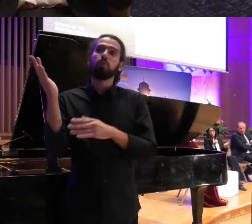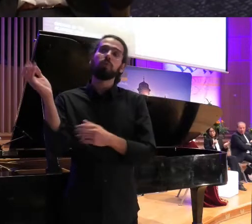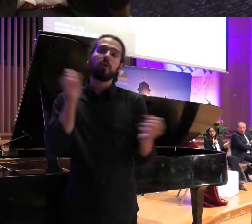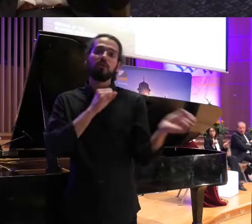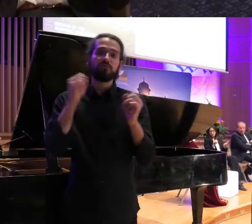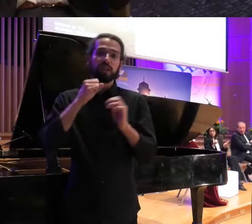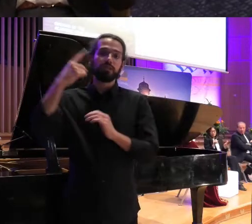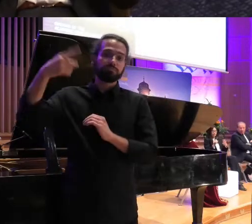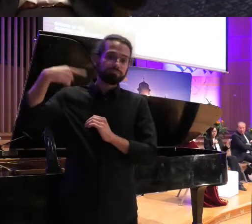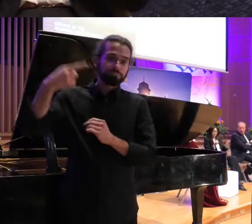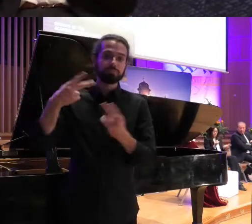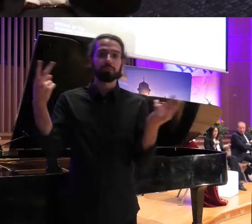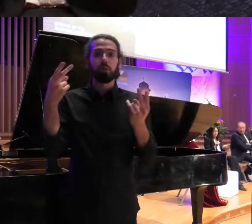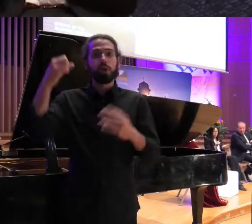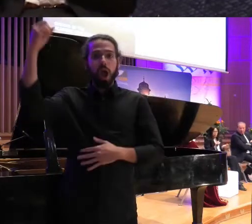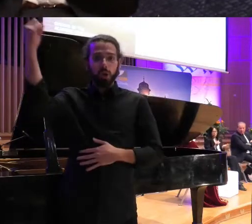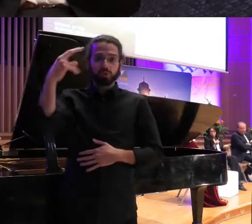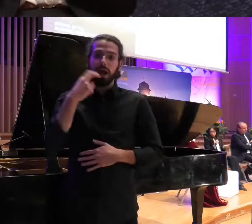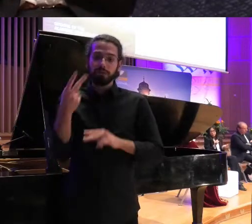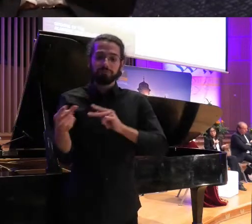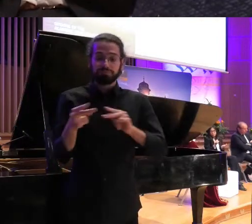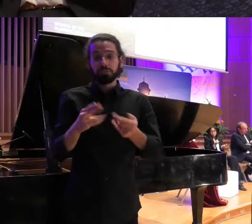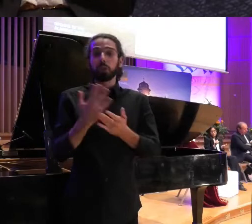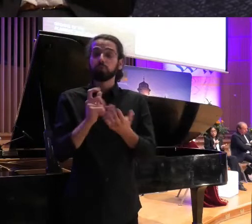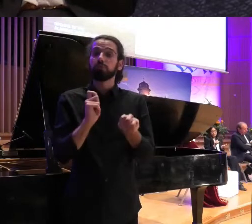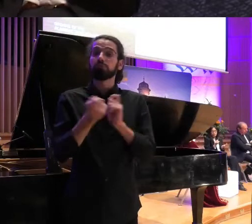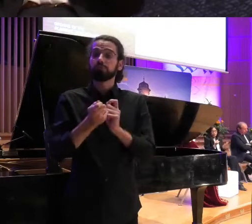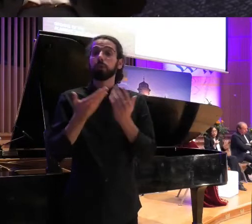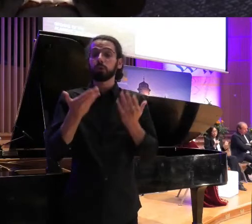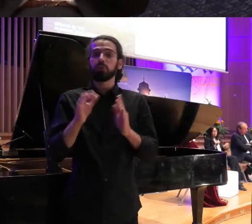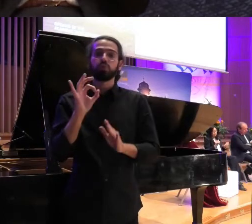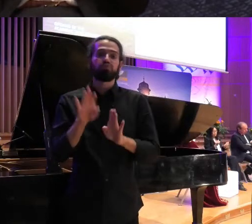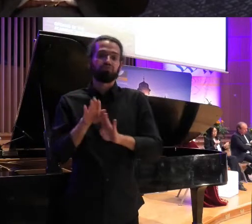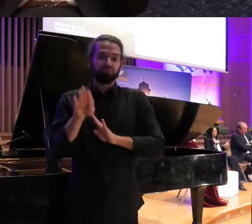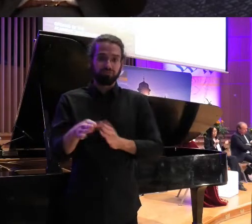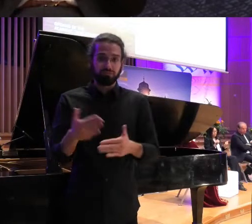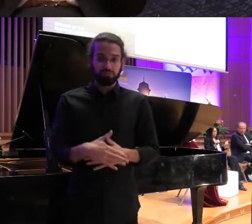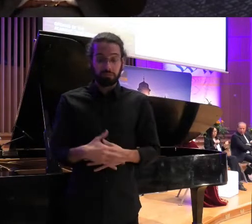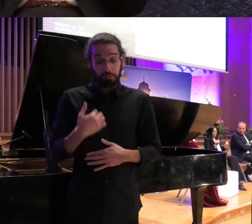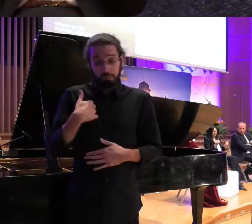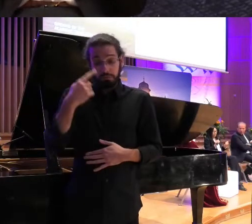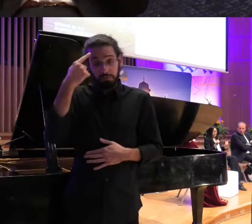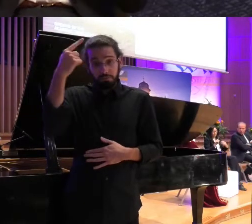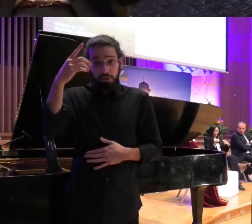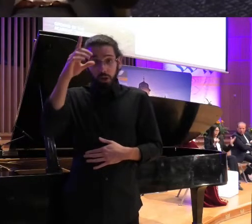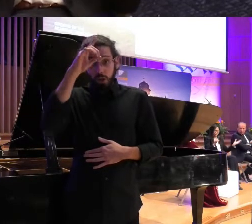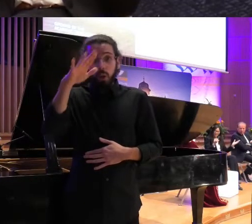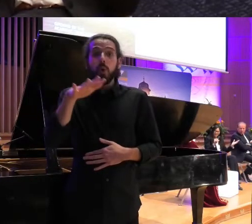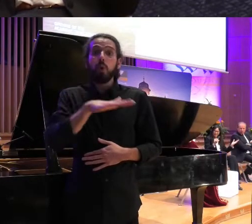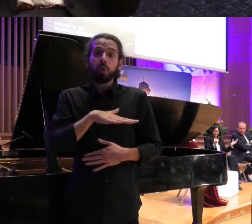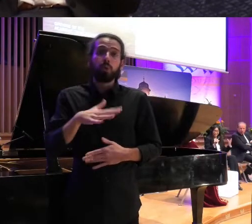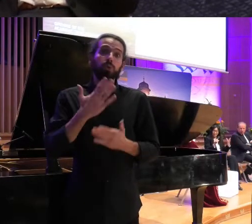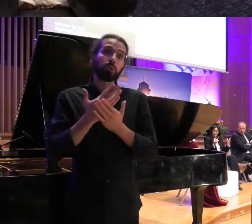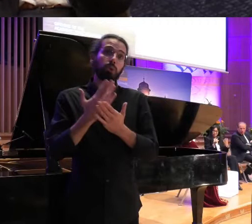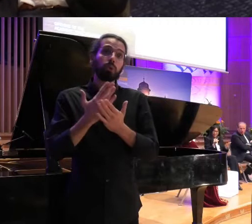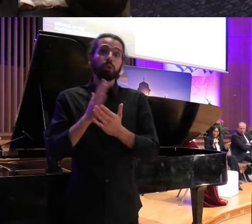solar energy. I think that's a great contribution to the world. And also, I think Germany is has a long tradition